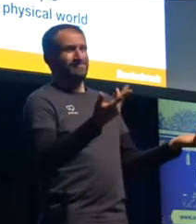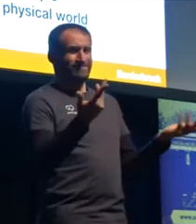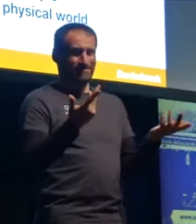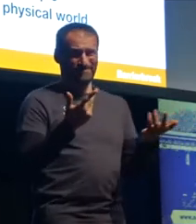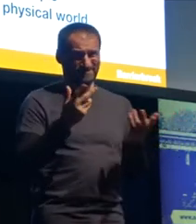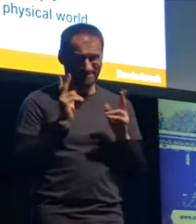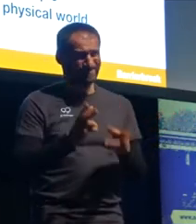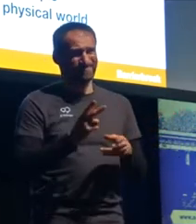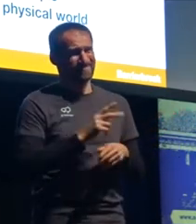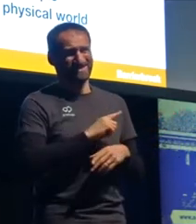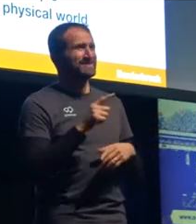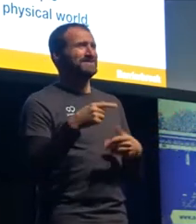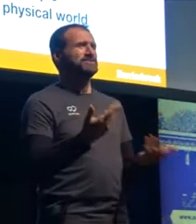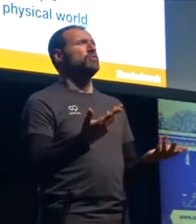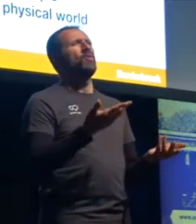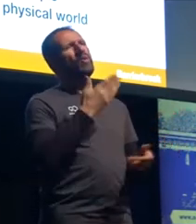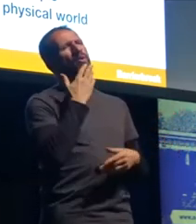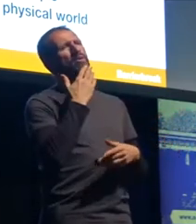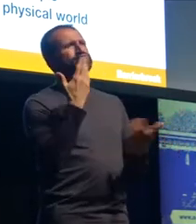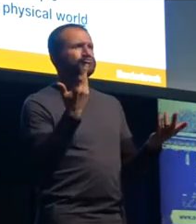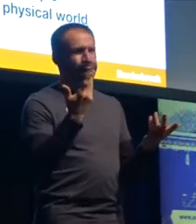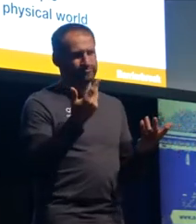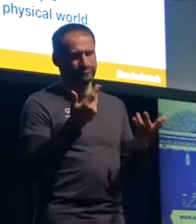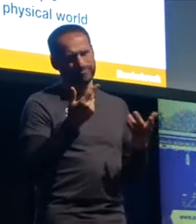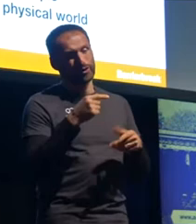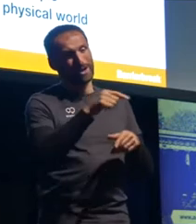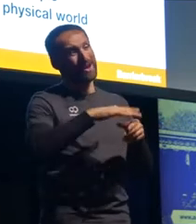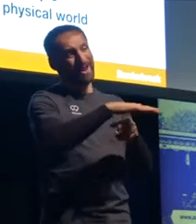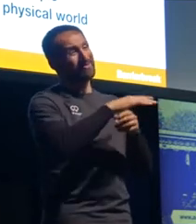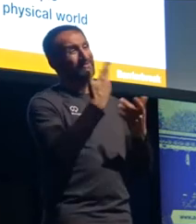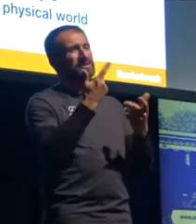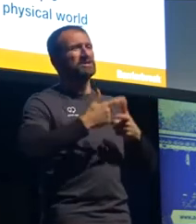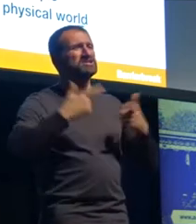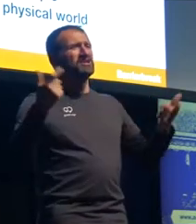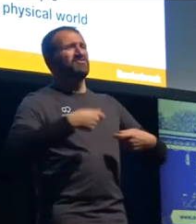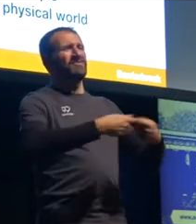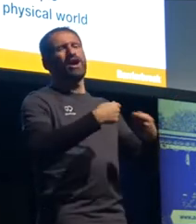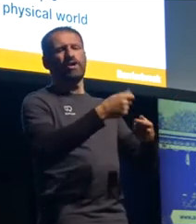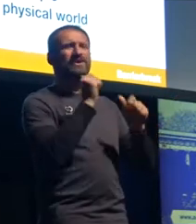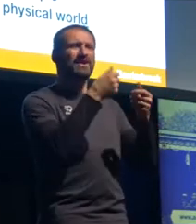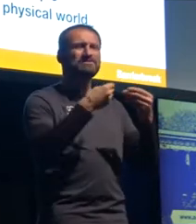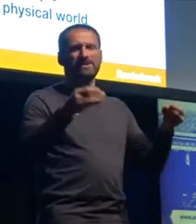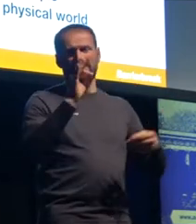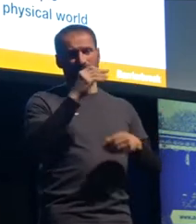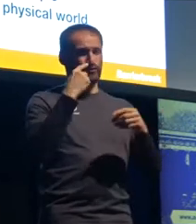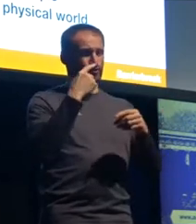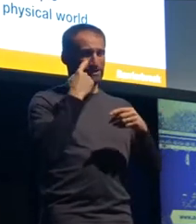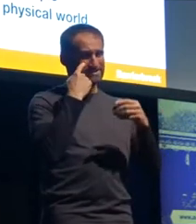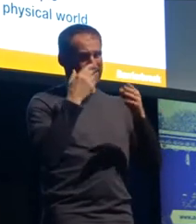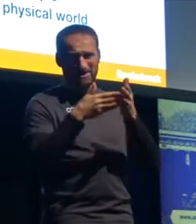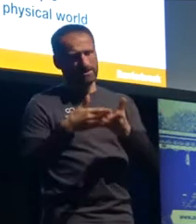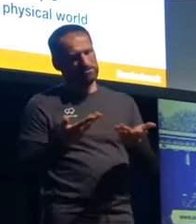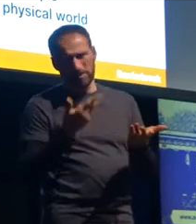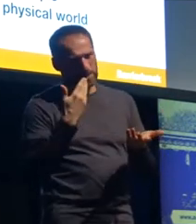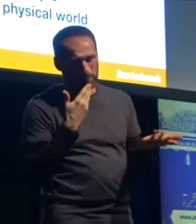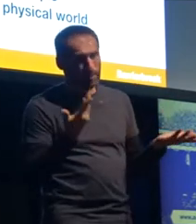that achievable to get that in mass numbers. There are many native apps which try to do some kind of magnification, but